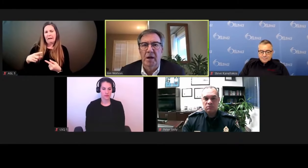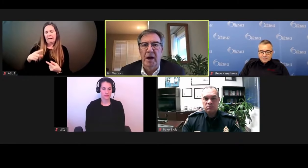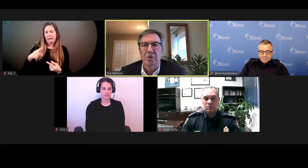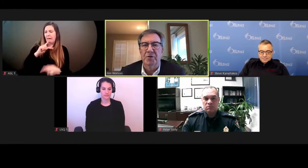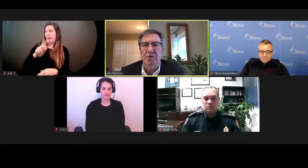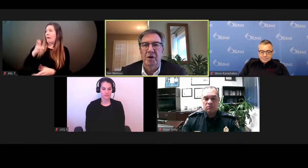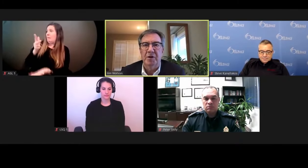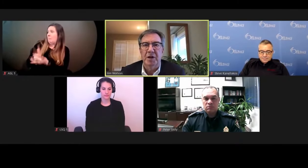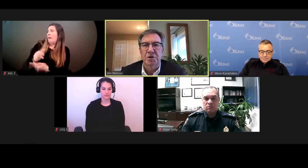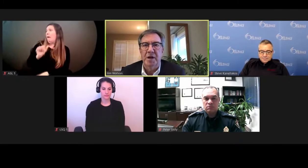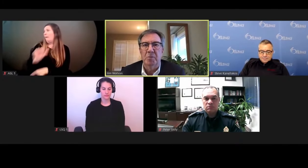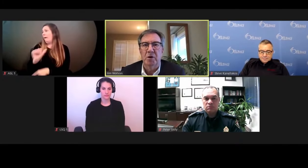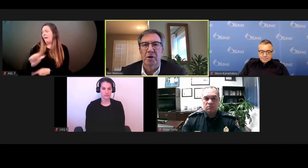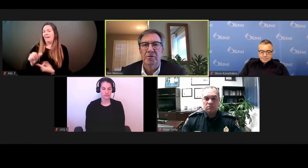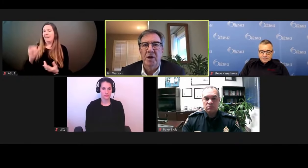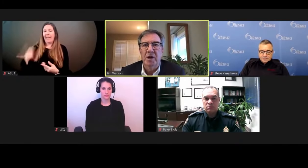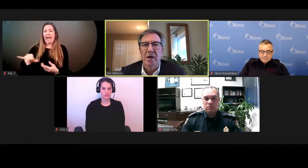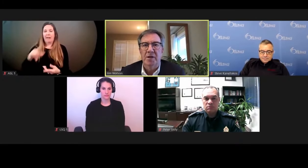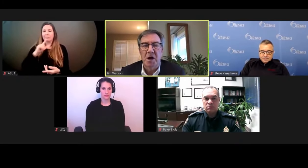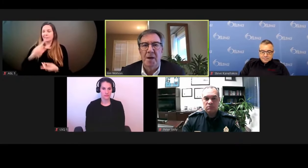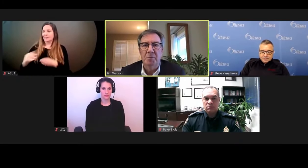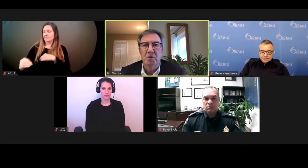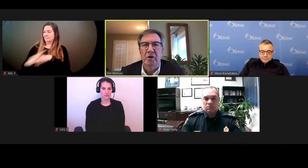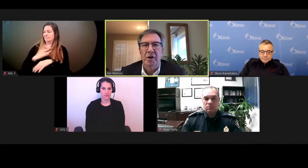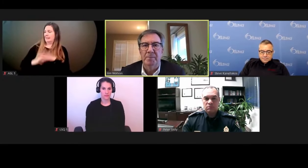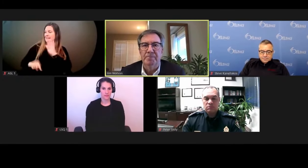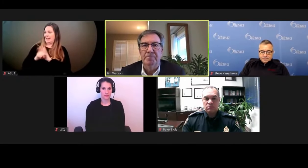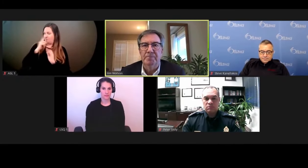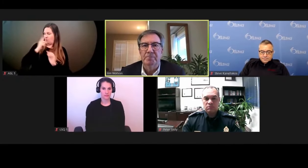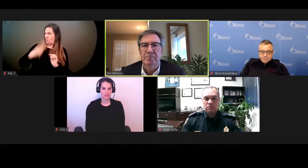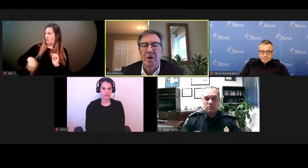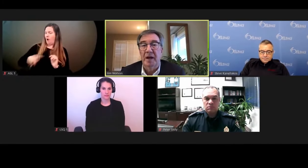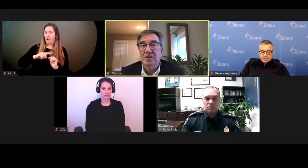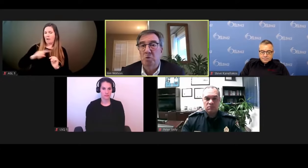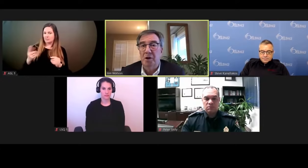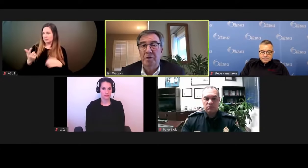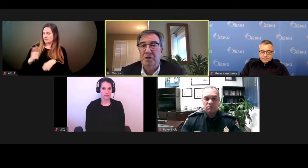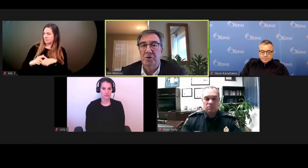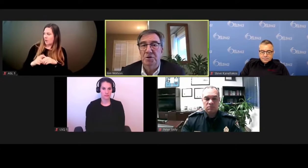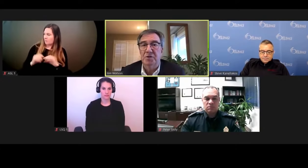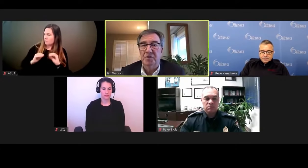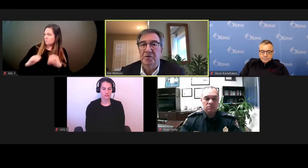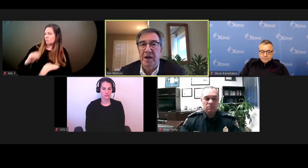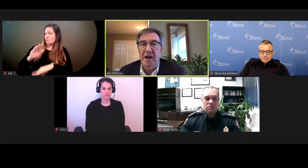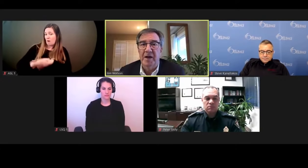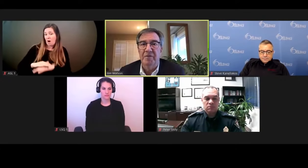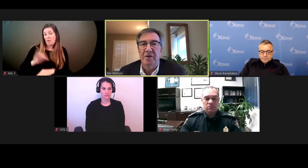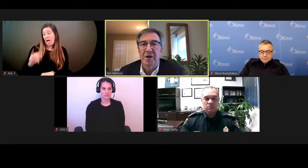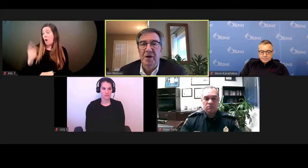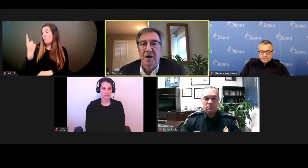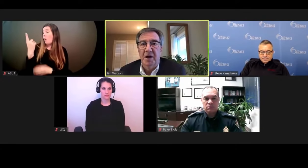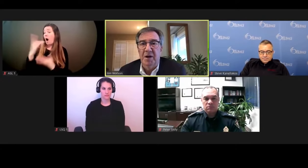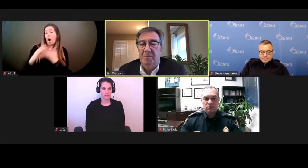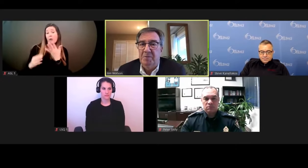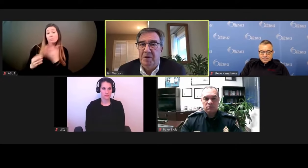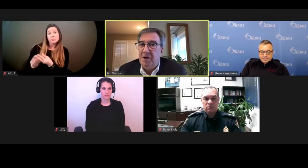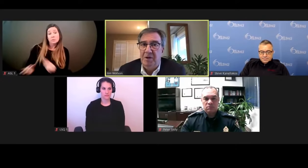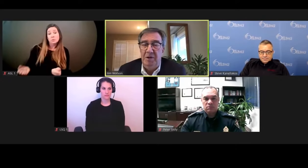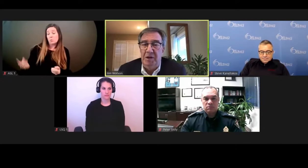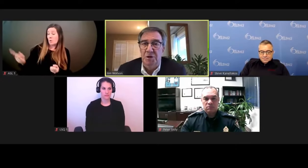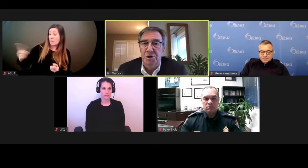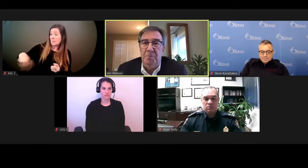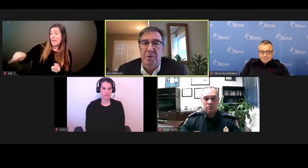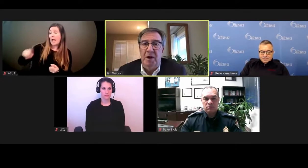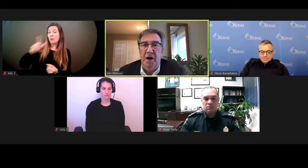all hours in residential neighborhoods. It's time to move on. That's one of the solutions, is they have